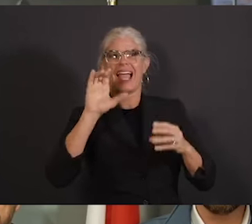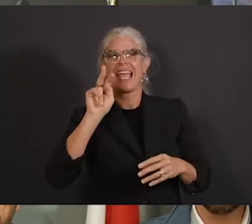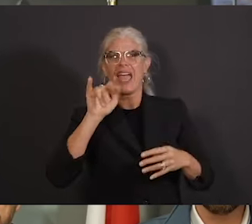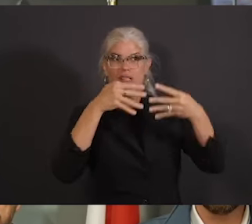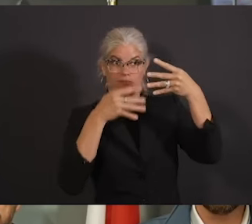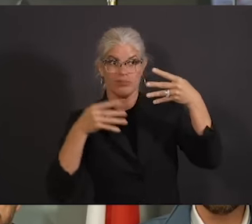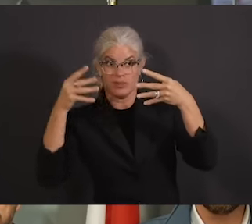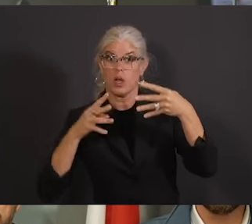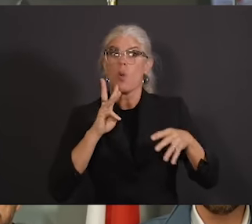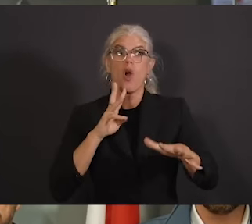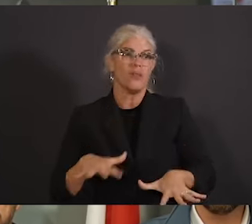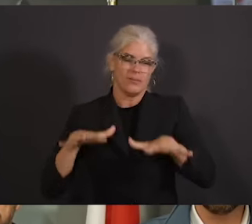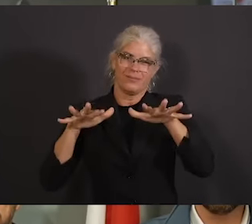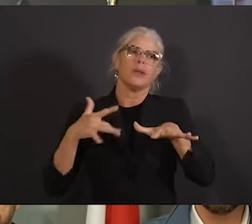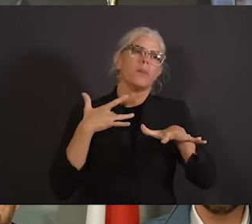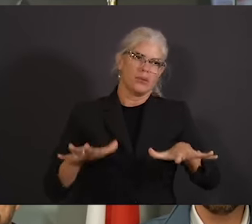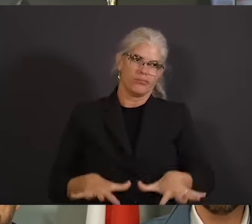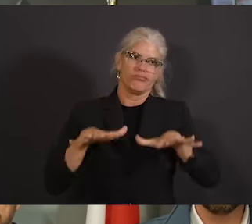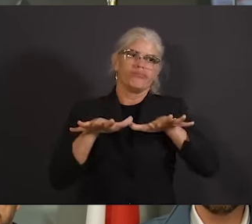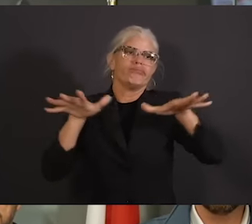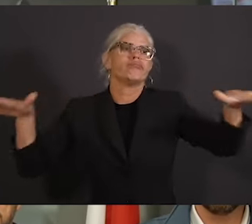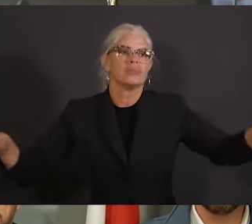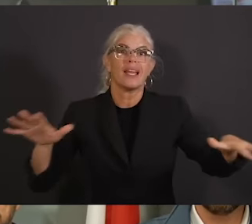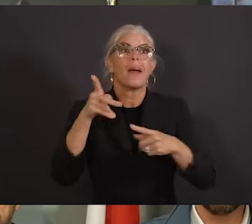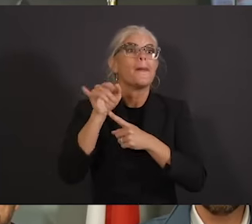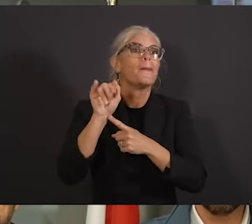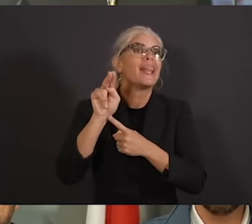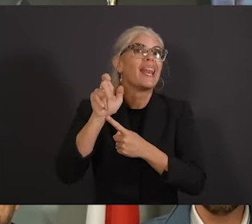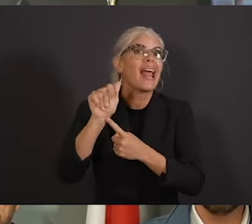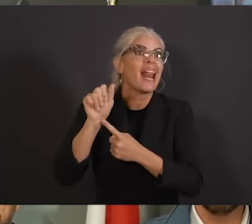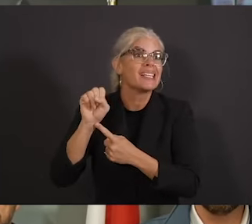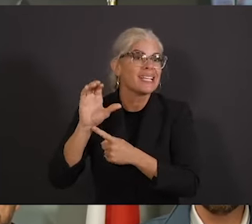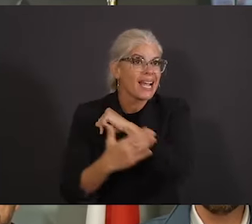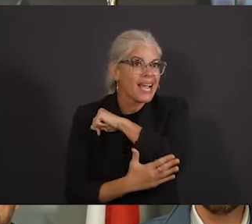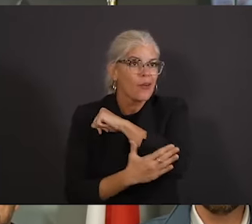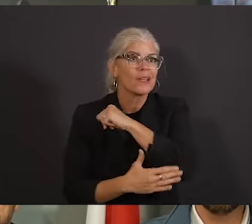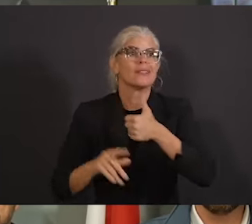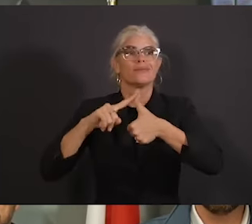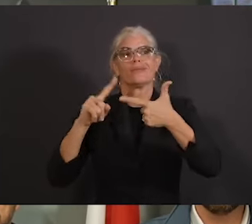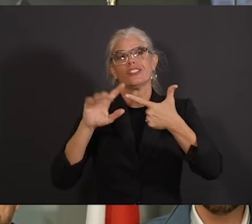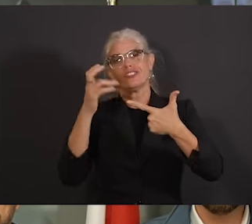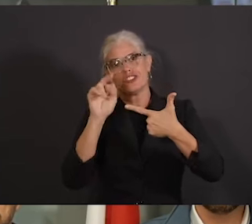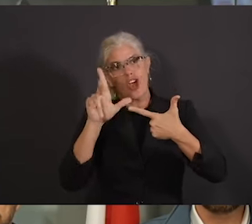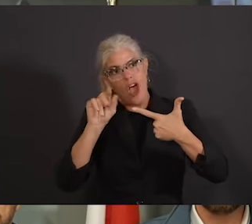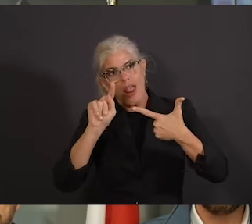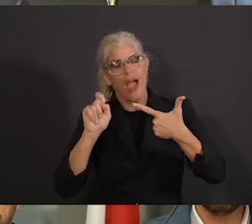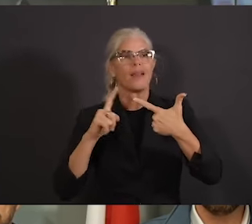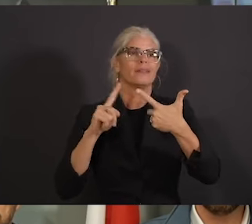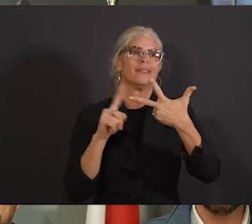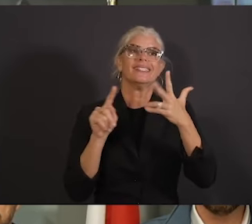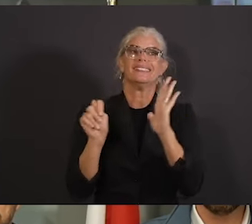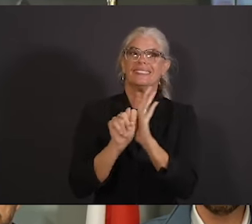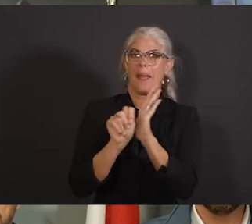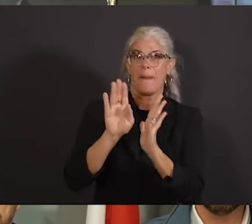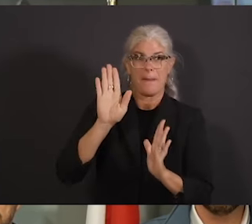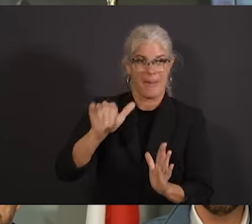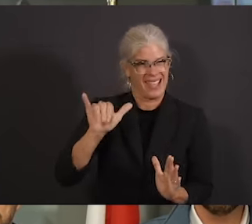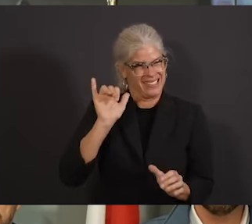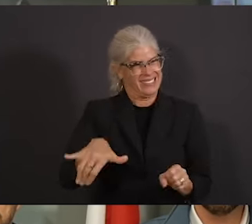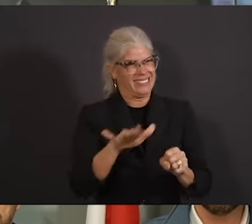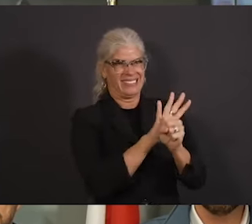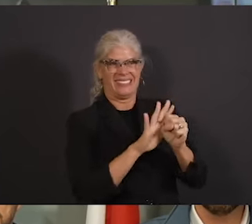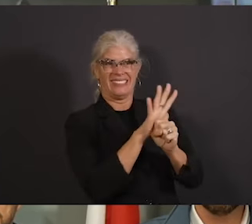northern Pinellas all the way down to Charlotte, including in Tampa Bay. 5 to 10 feet peak storm surge is possible